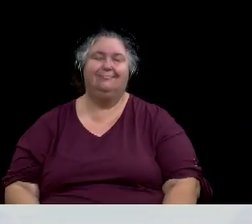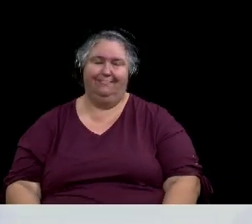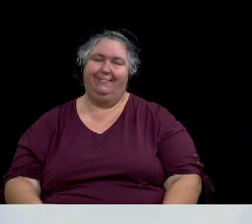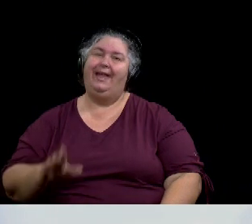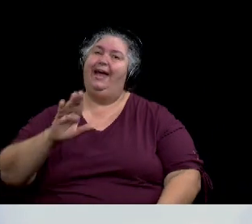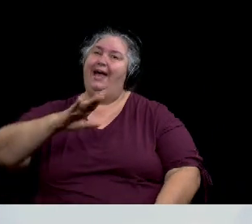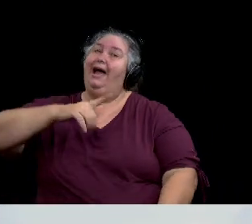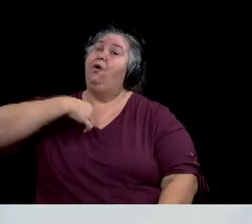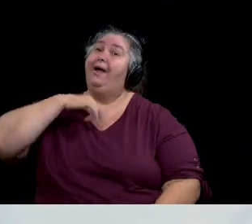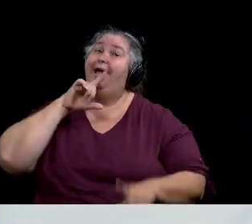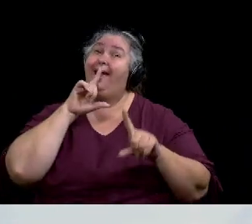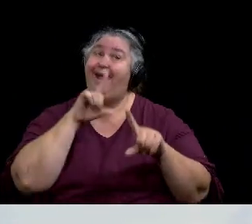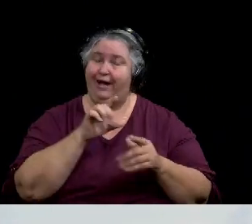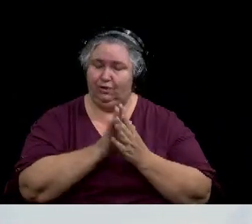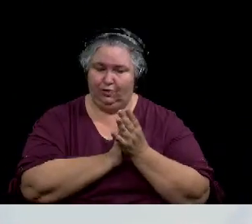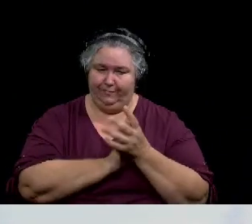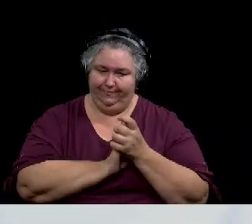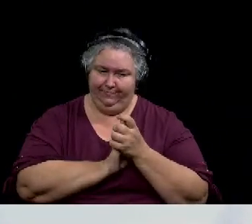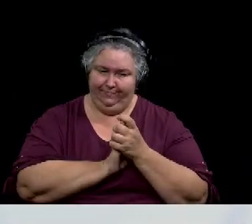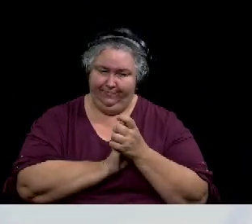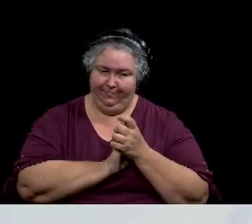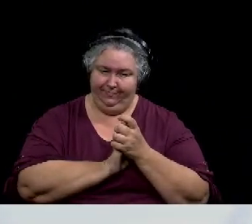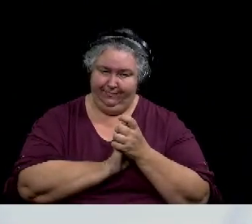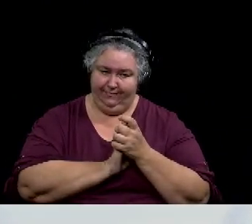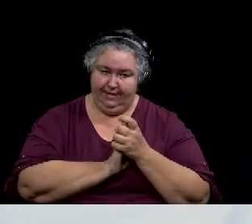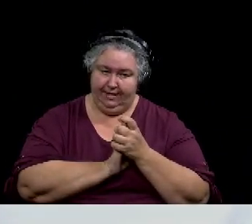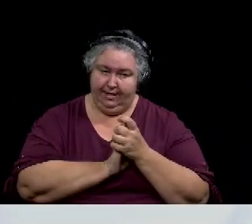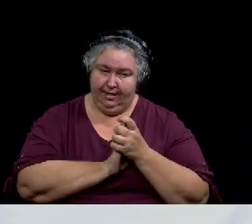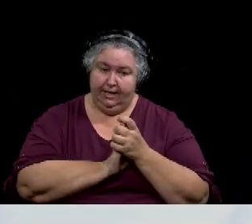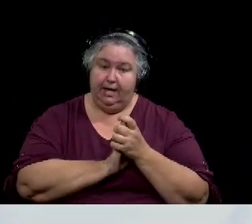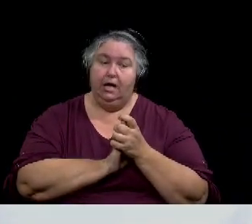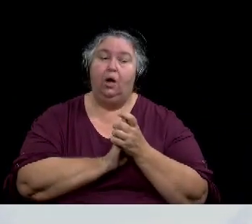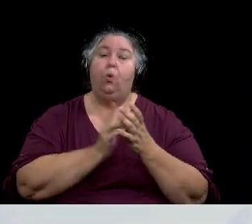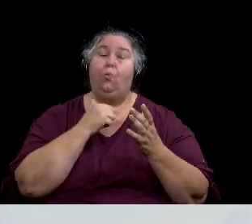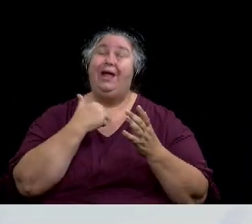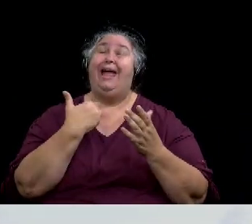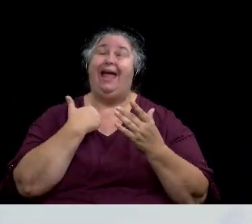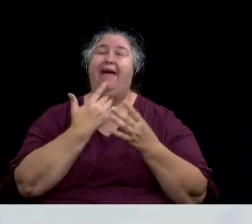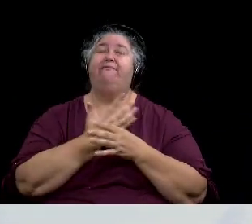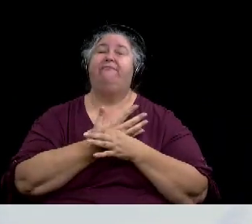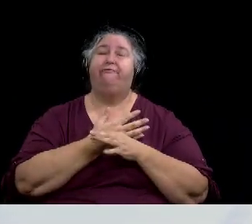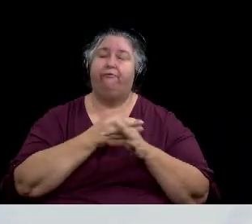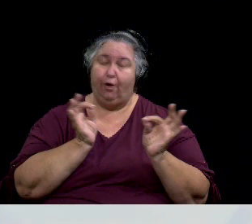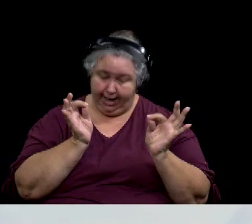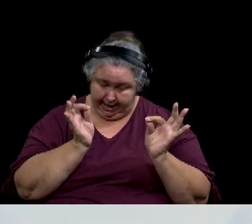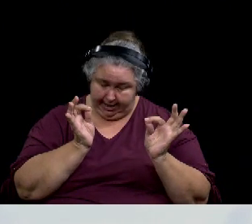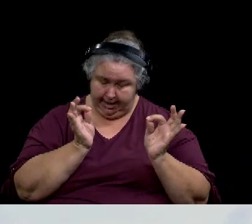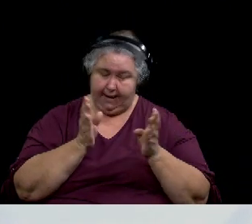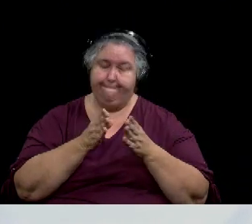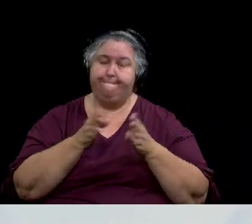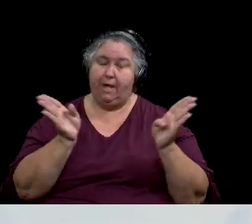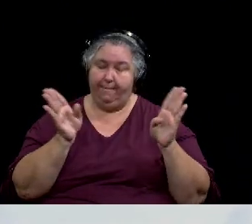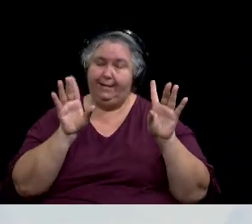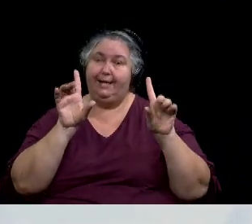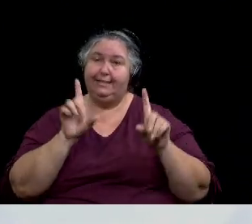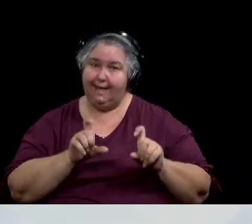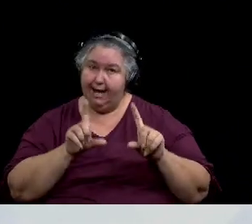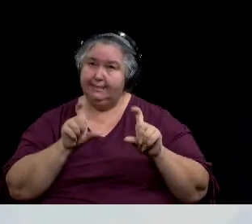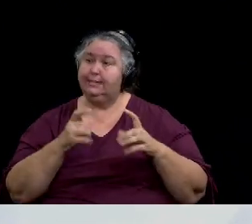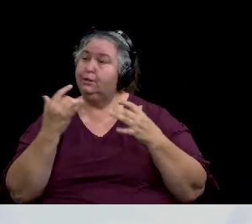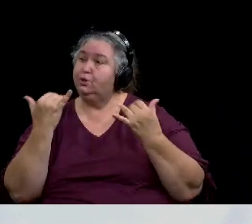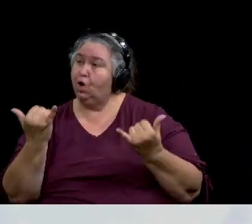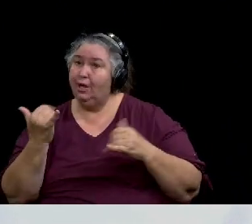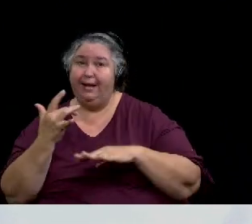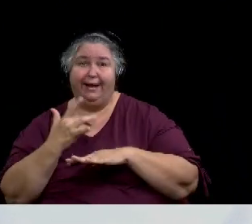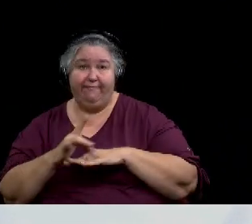going to answer this in light of the fact that we have free public testing that's currently available